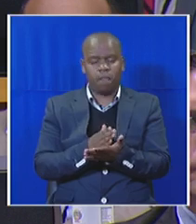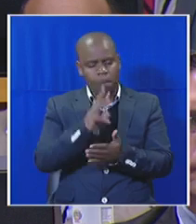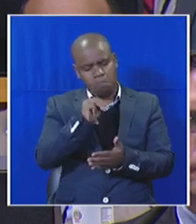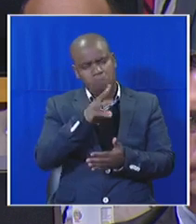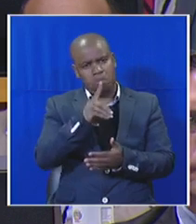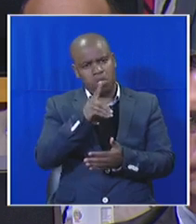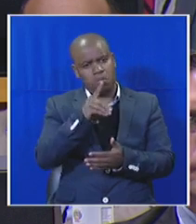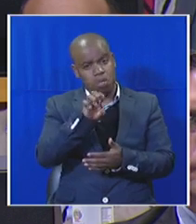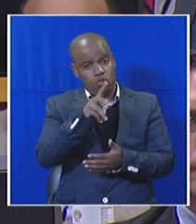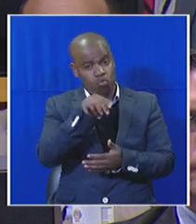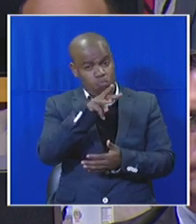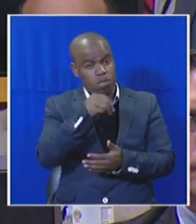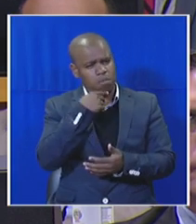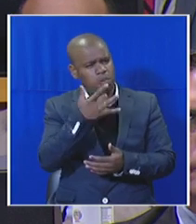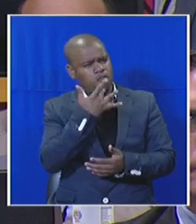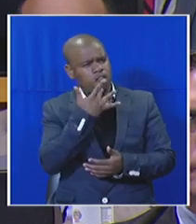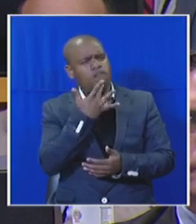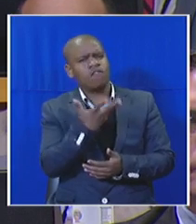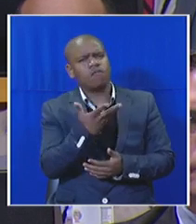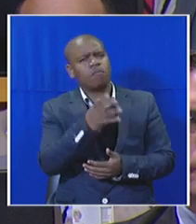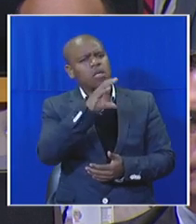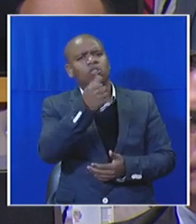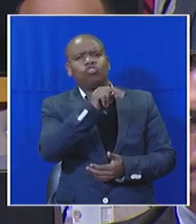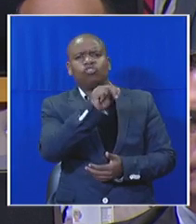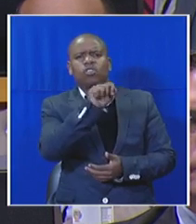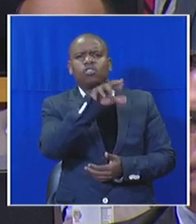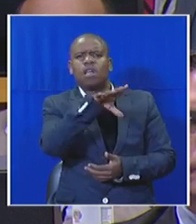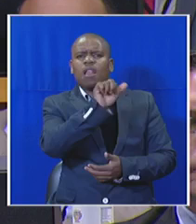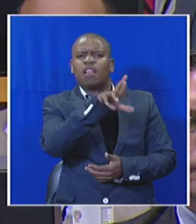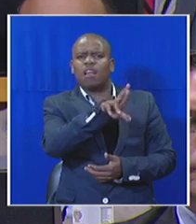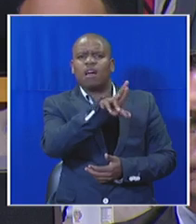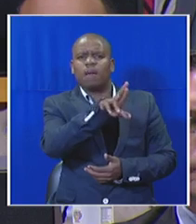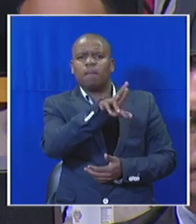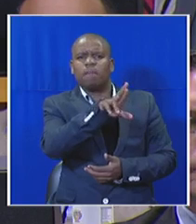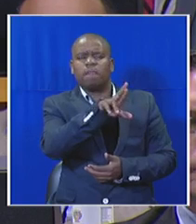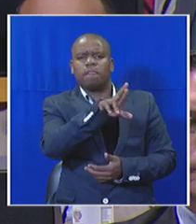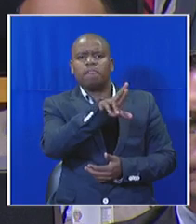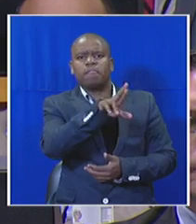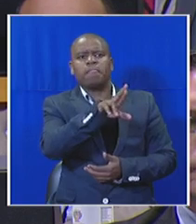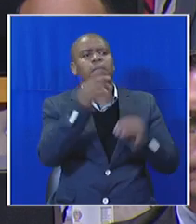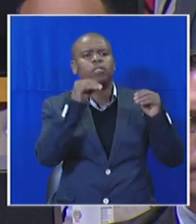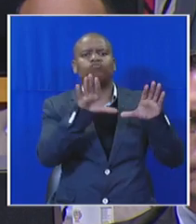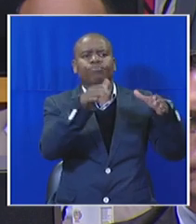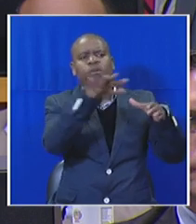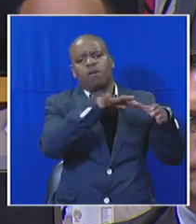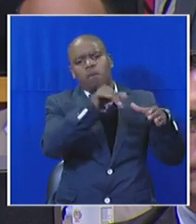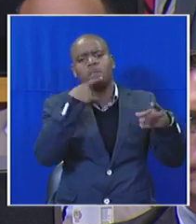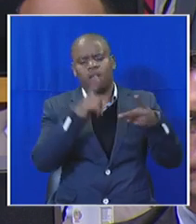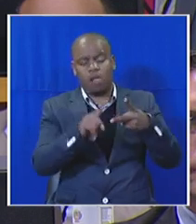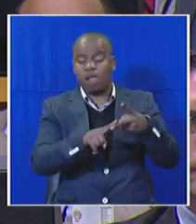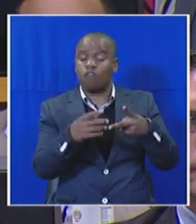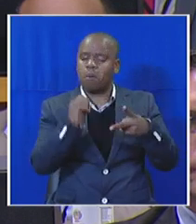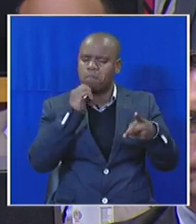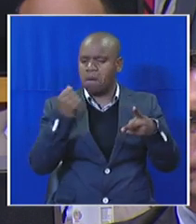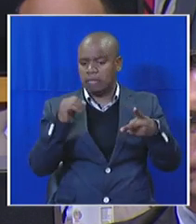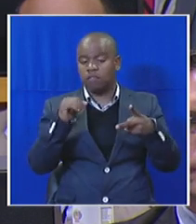they can favor Chancellor House over another company. When they're building a house for you, they can spend too